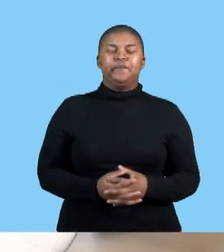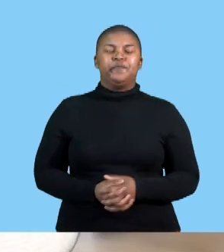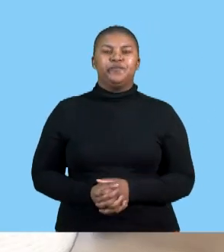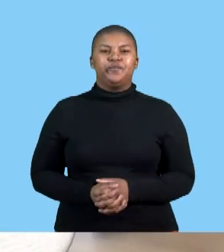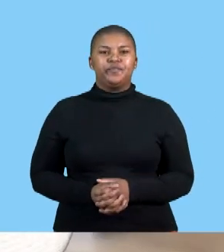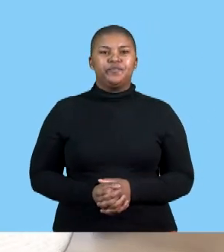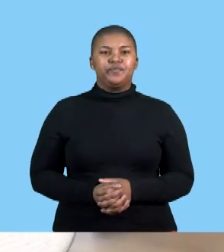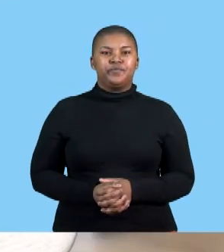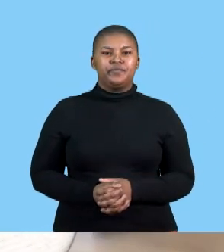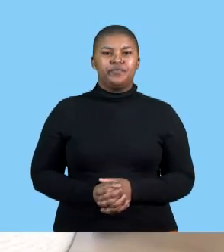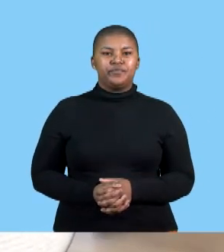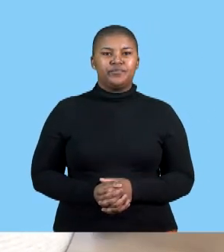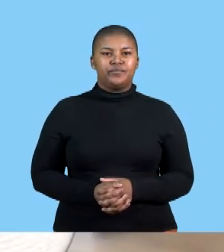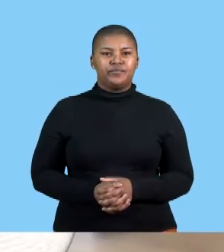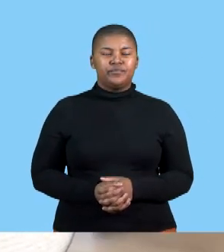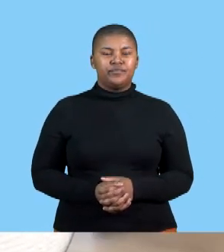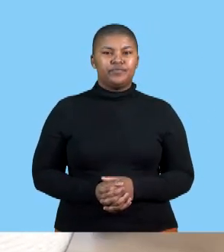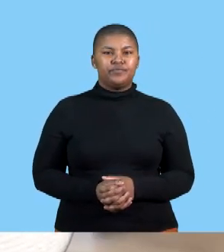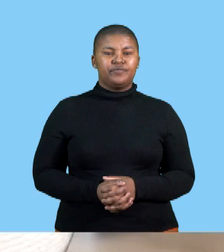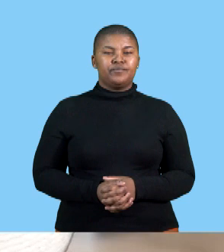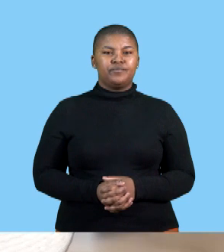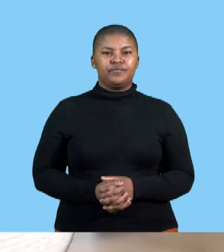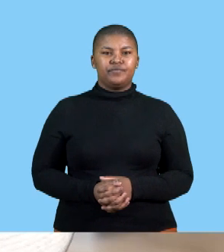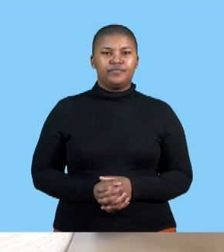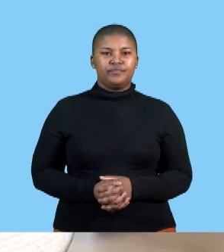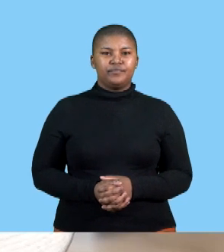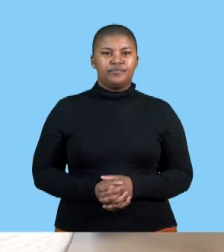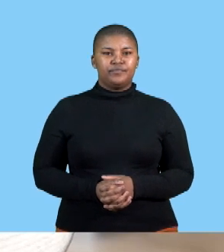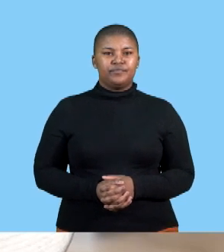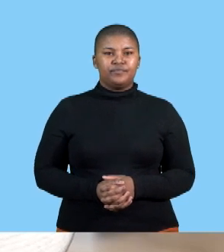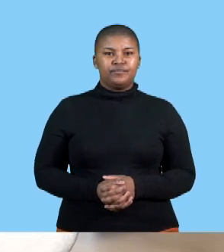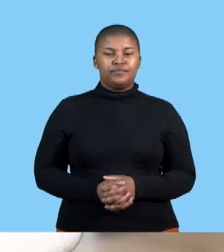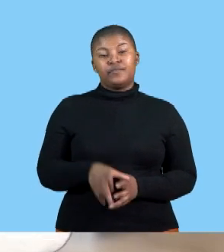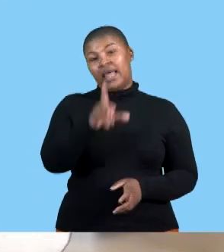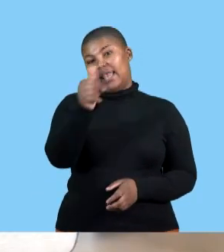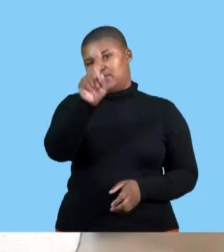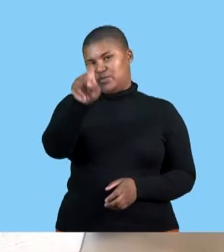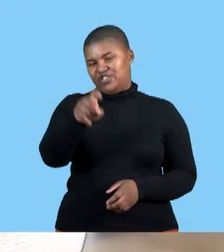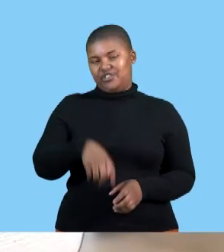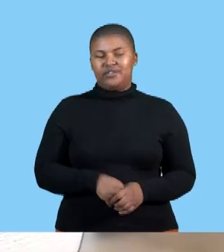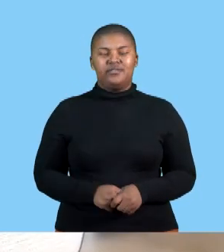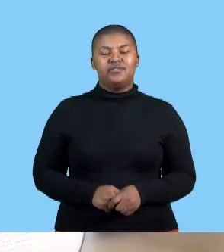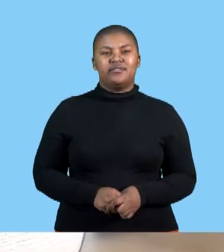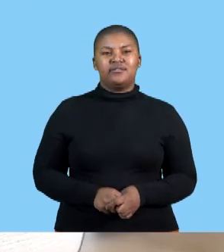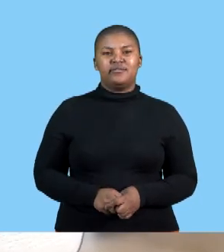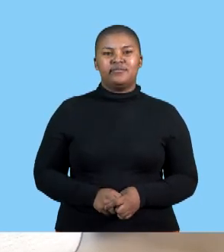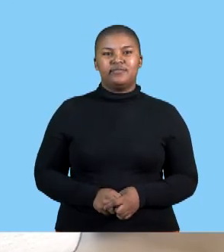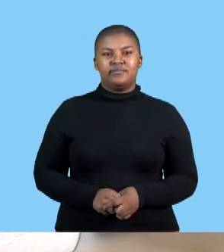is according to the scenario. All right, gonna move on to the next